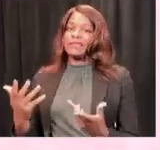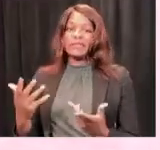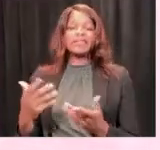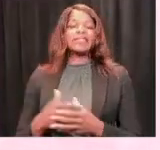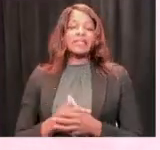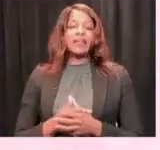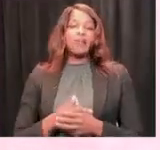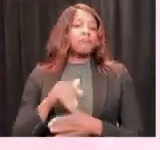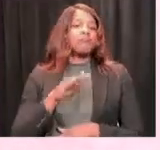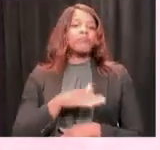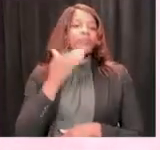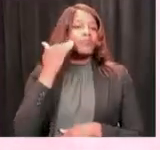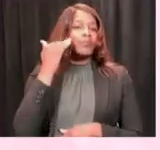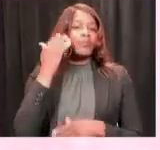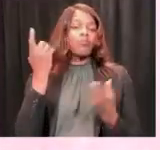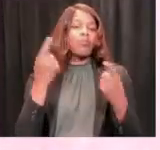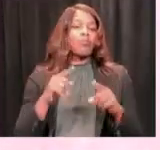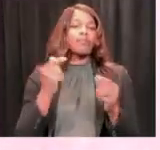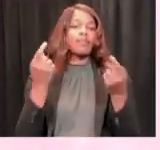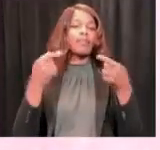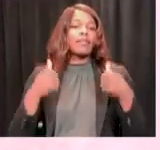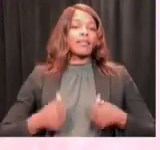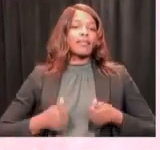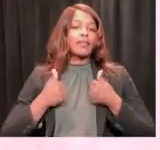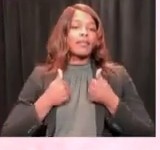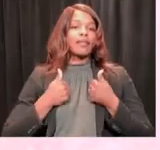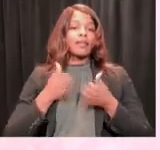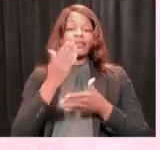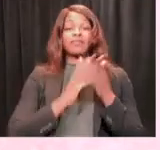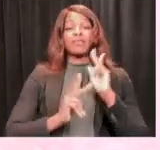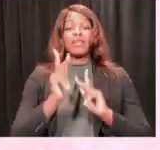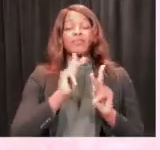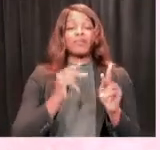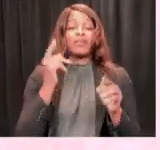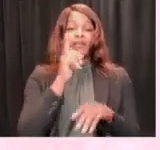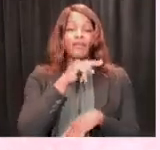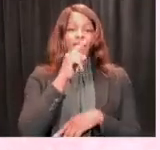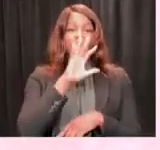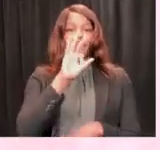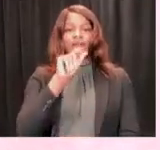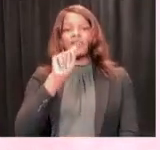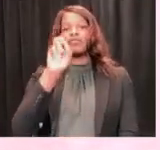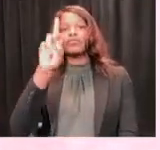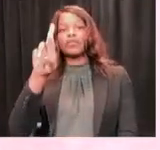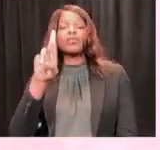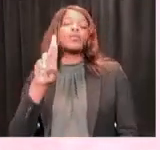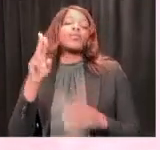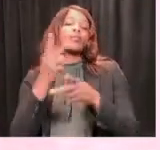comes at us. For some, you ended up in foster care or in an adoptive